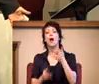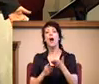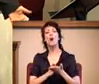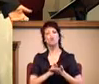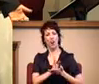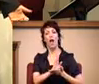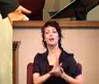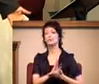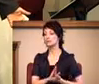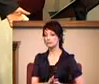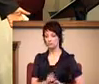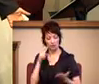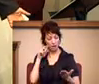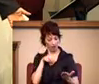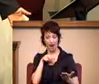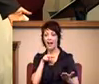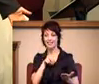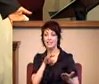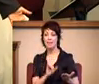I do.